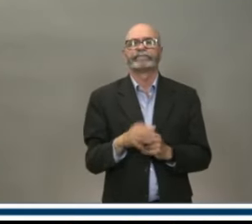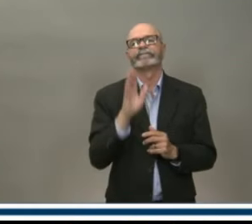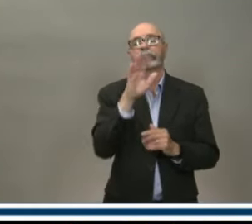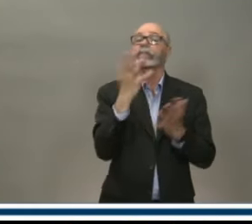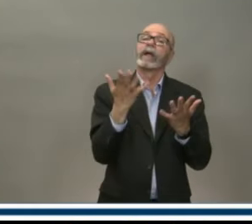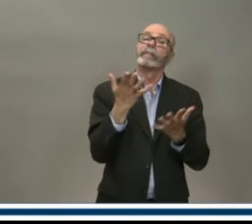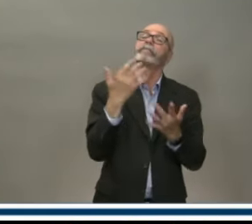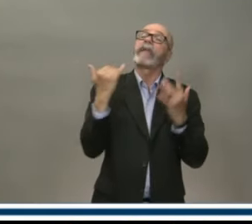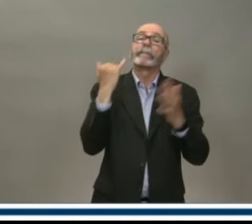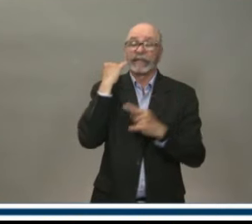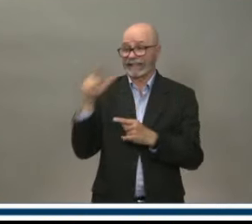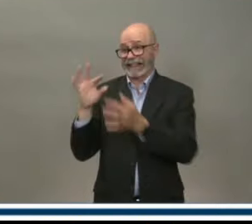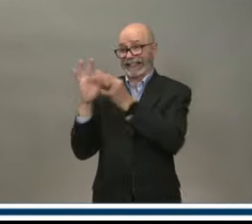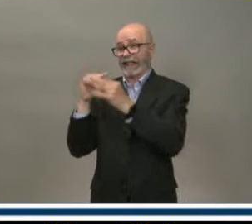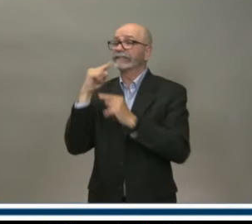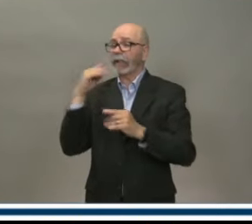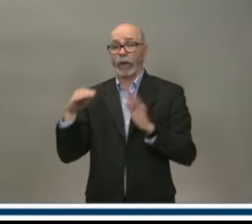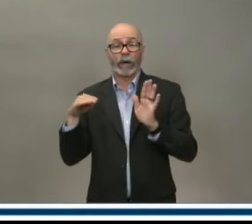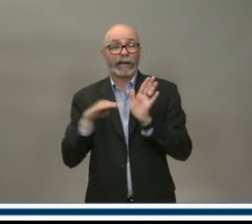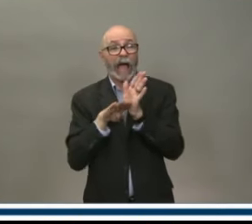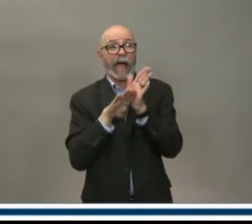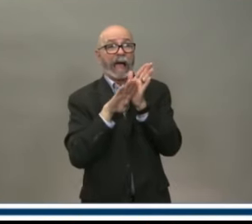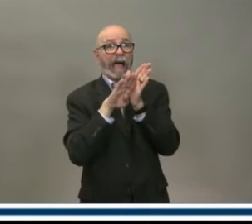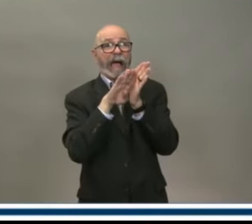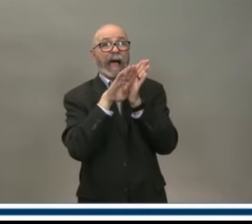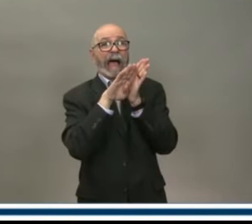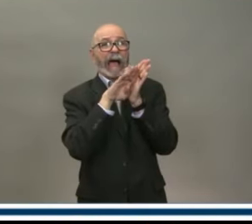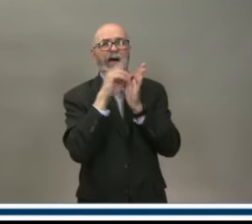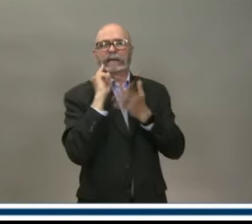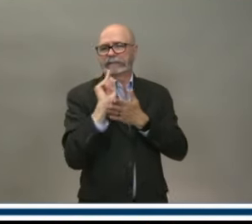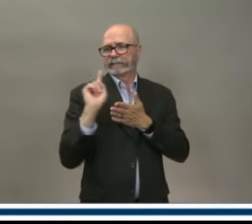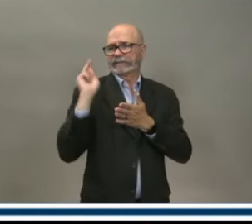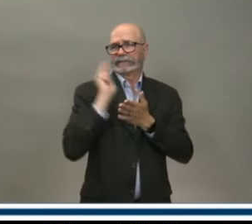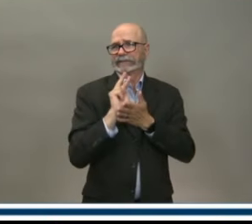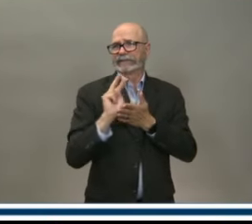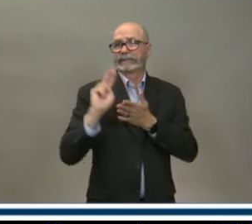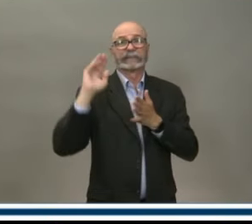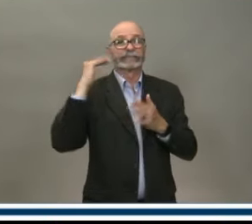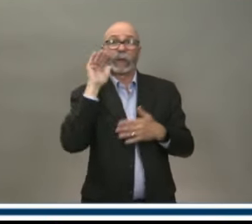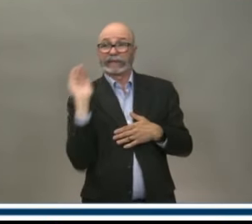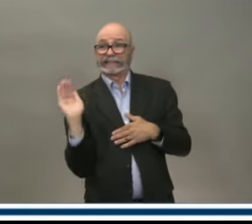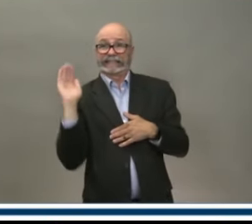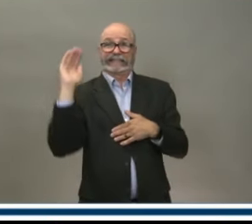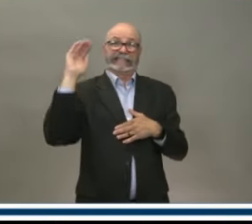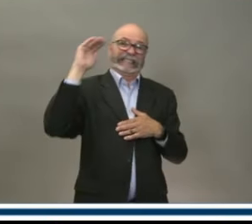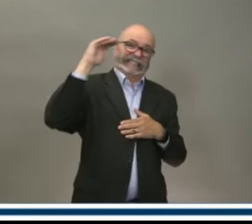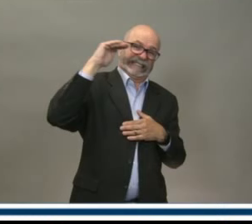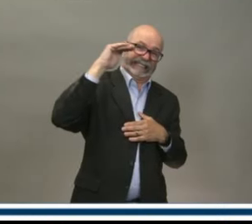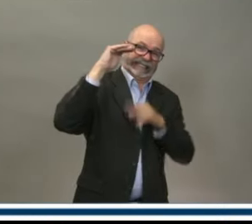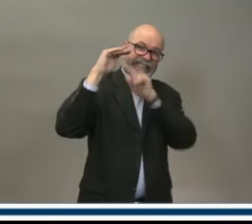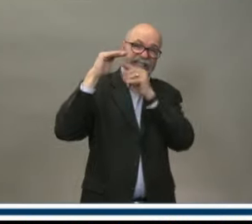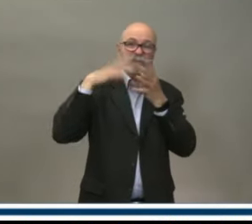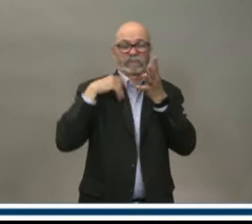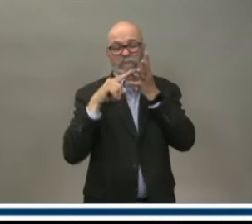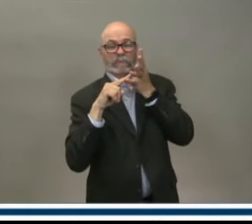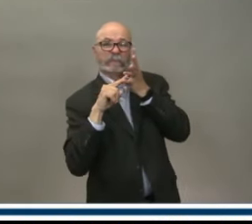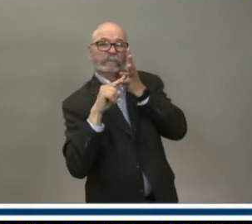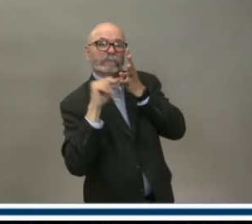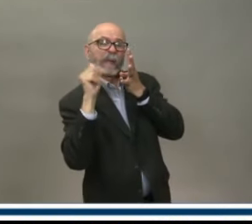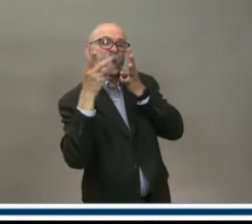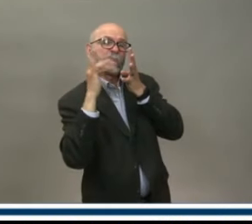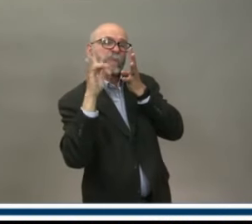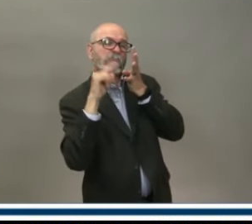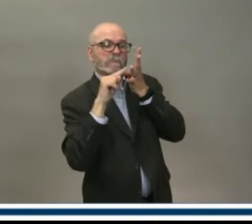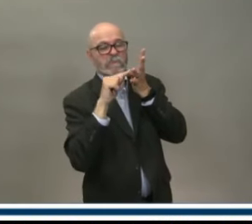pandemic, this was, I think, a couple of weeks ago, would occur at the end of this month. You just said we're still